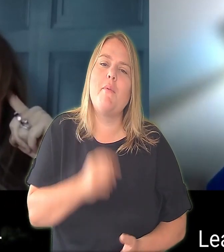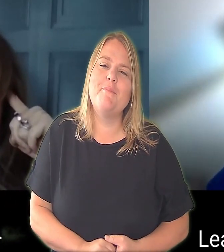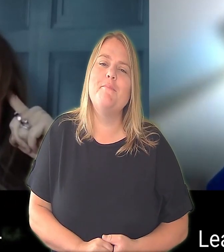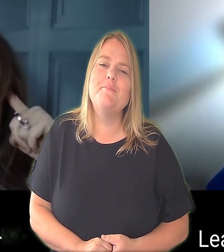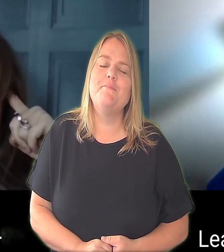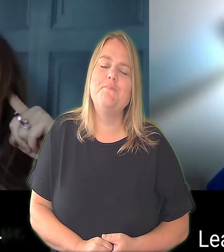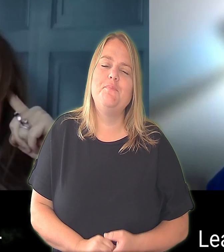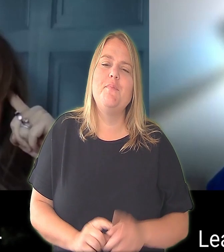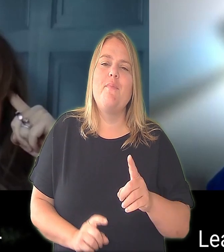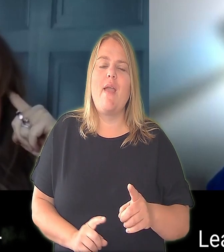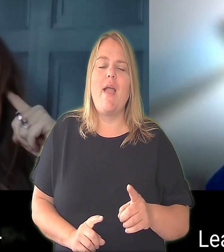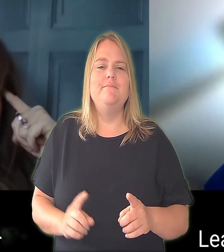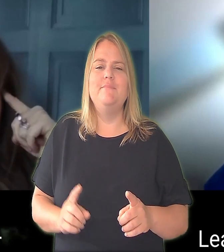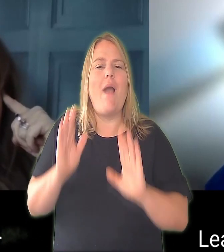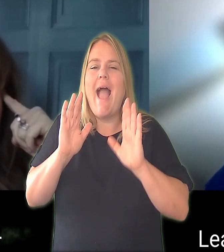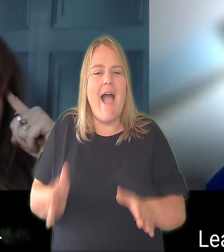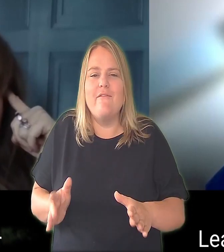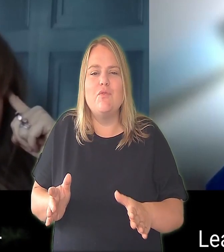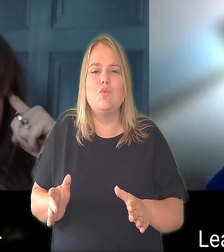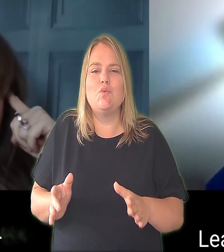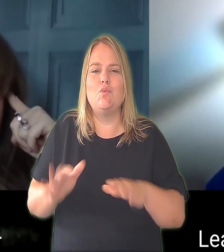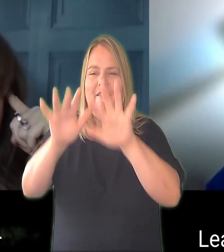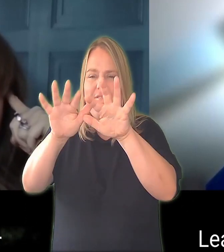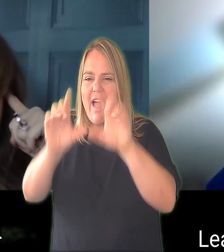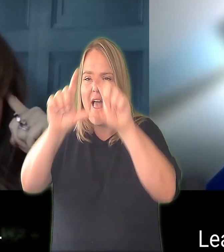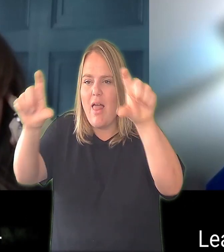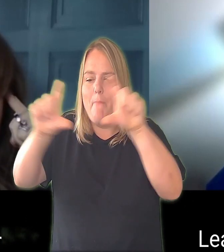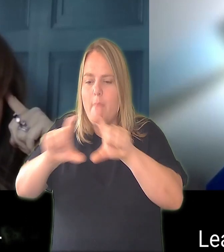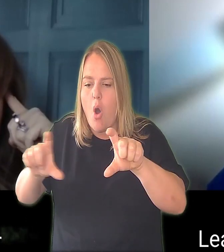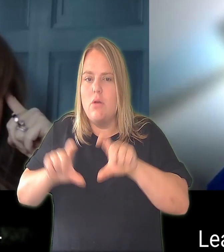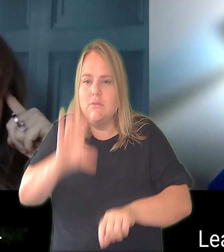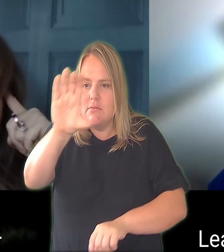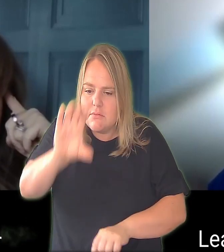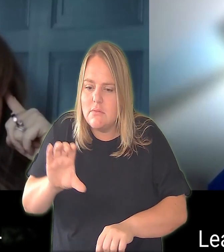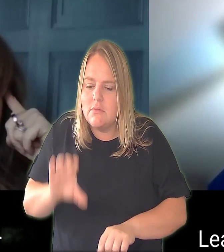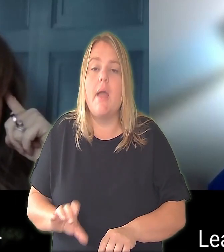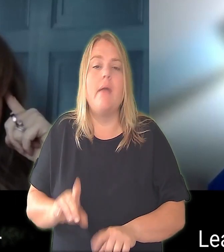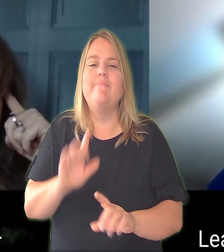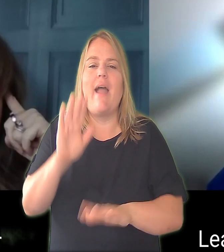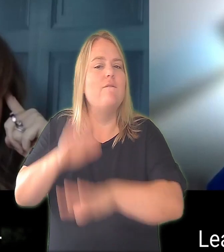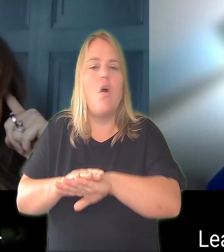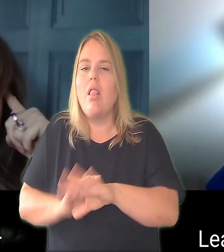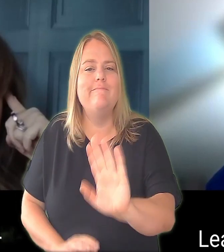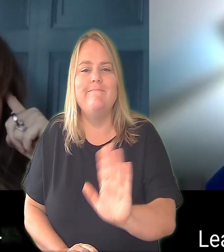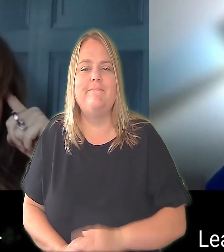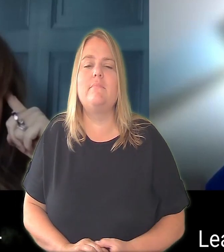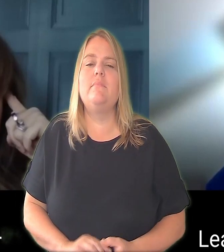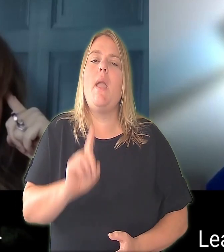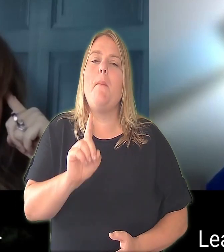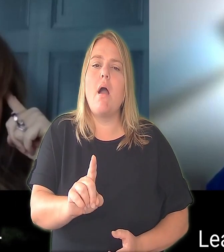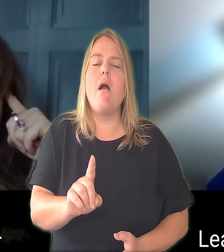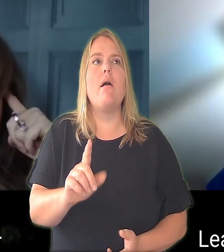It's not that you have to have lots to fill up every box, just that you have to have thought about all these possible issues and listen and